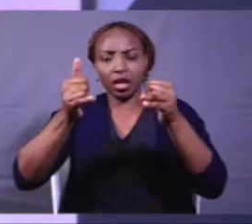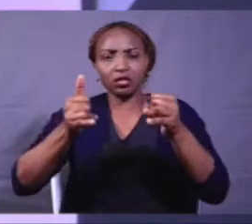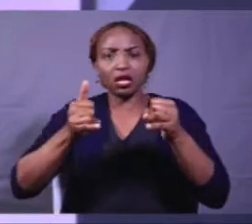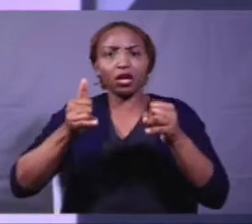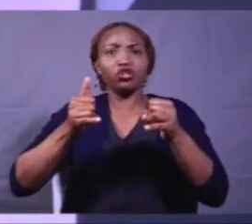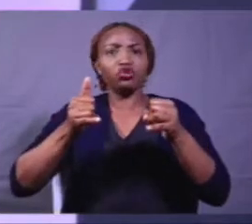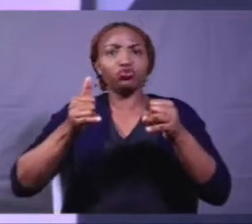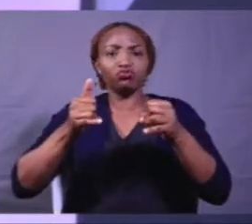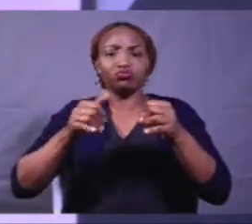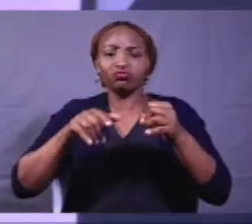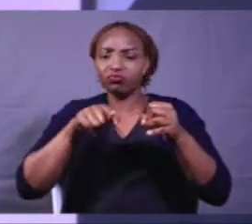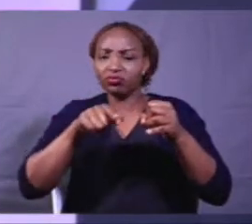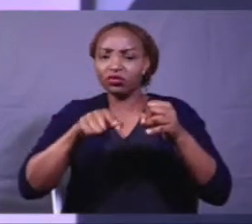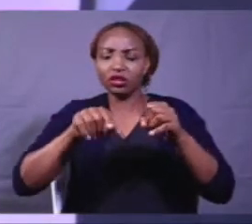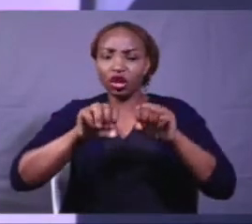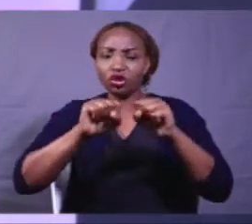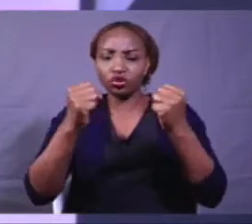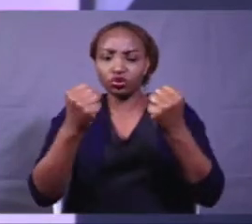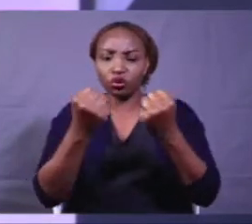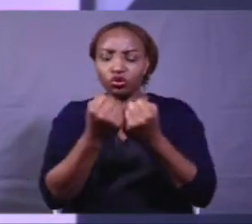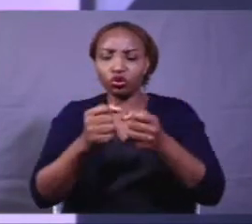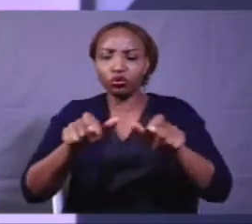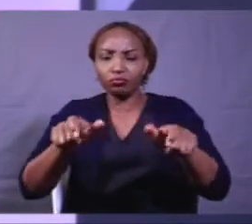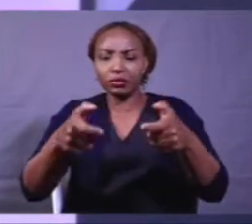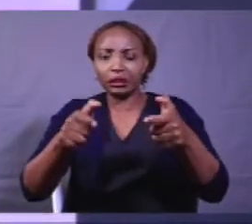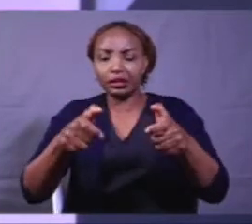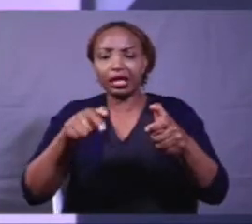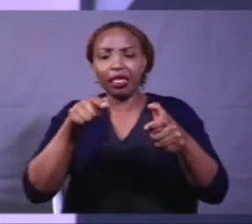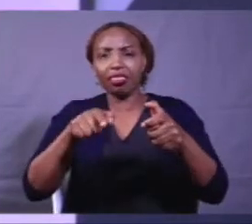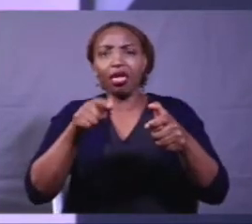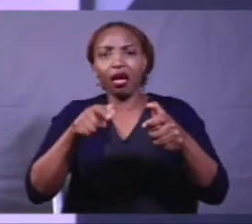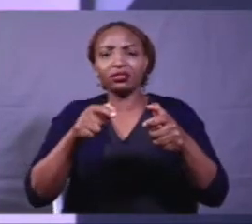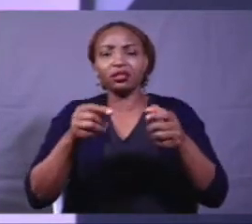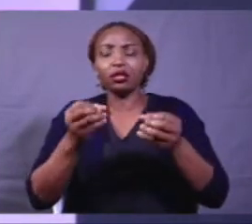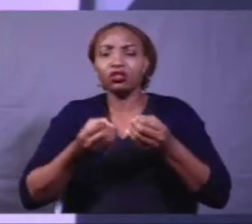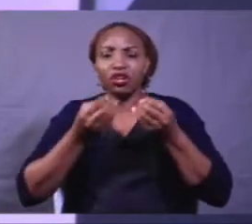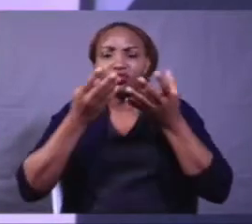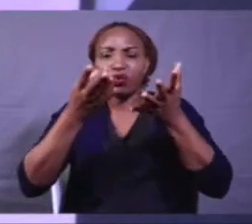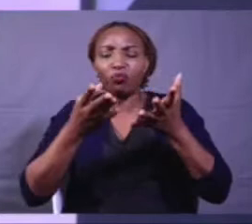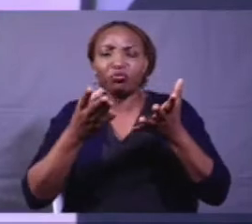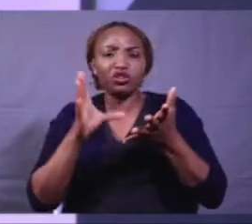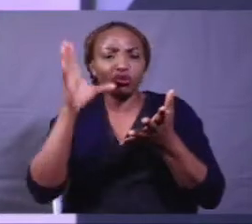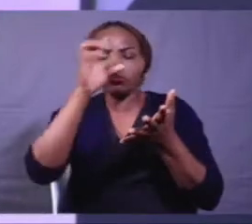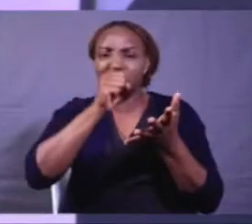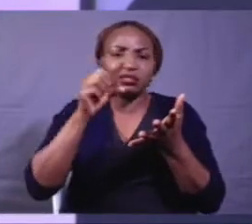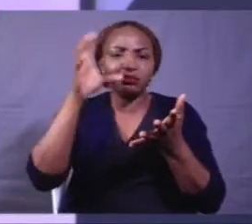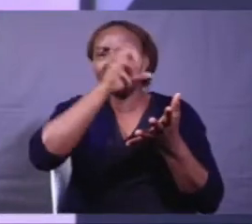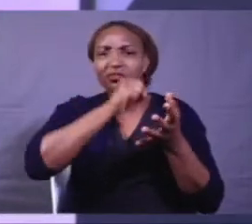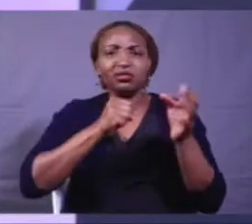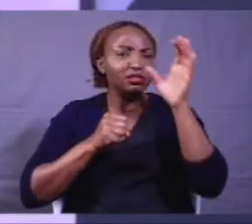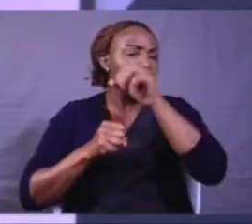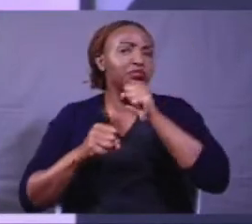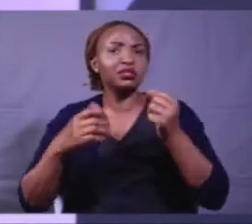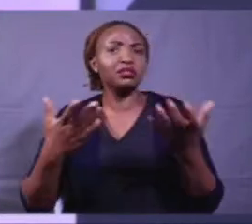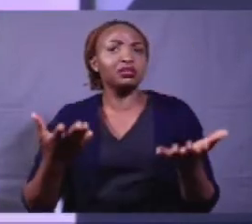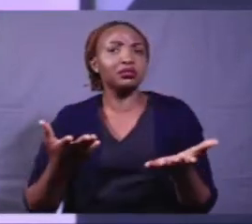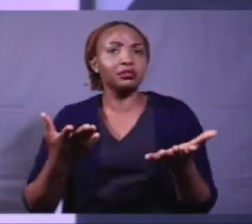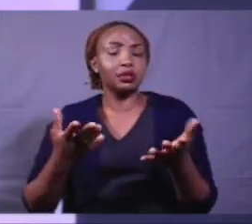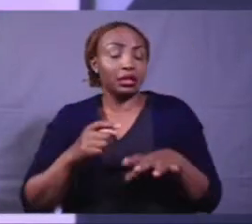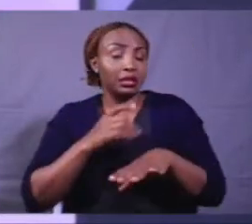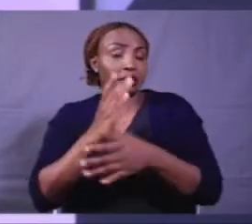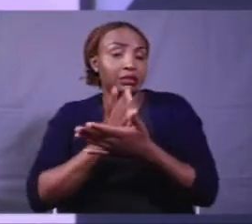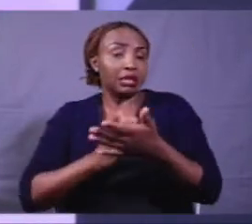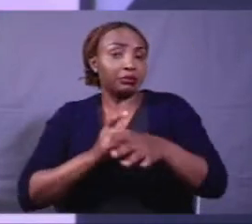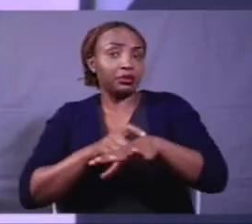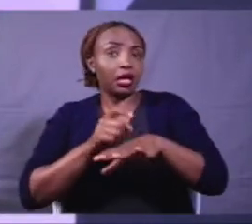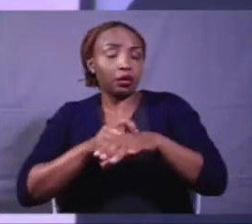campaign. And there's a lot of misinformation and disinformation. Misinformation, by the way, is when you spread something